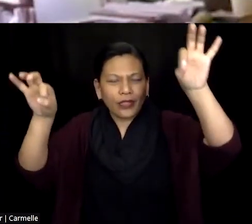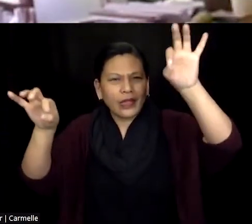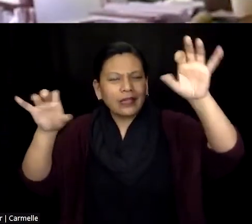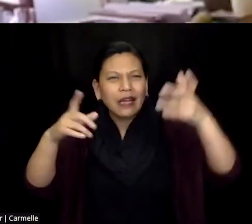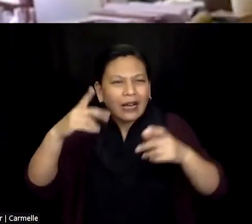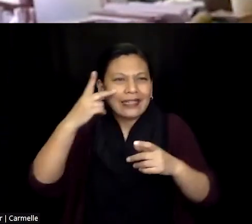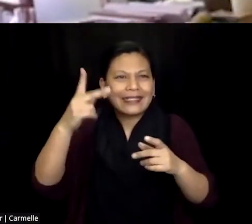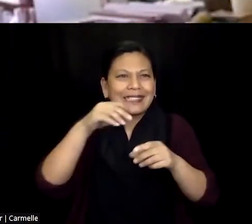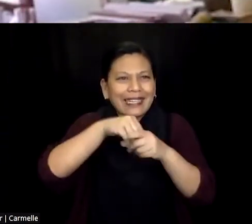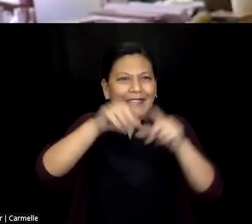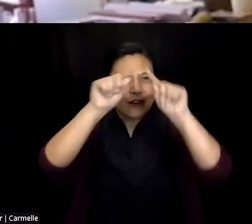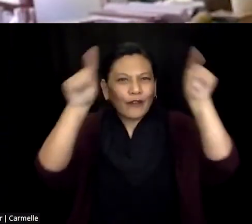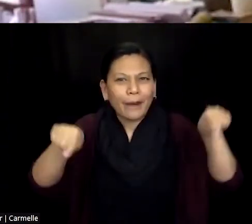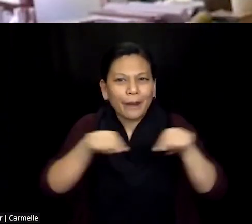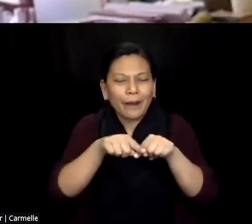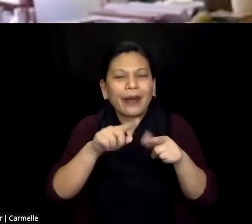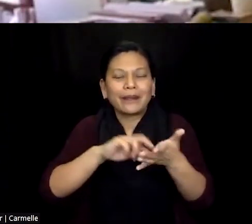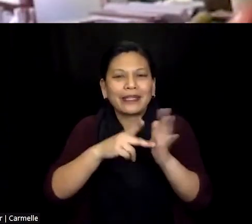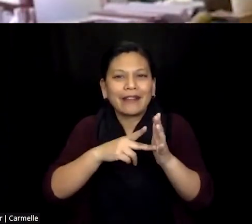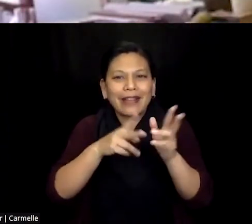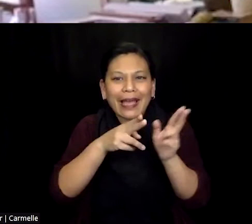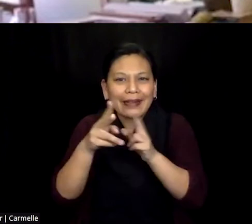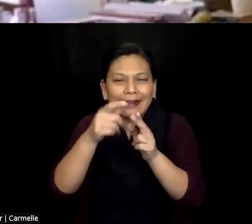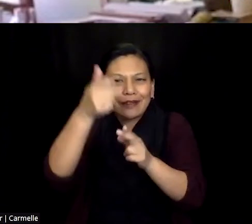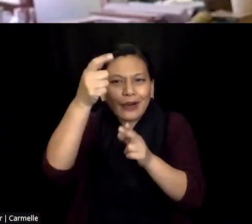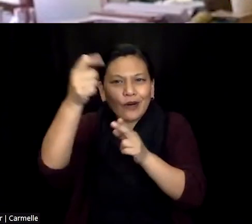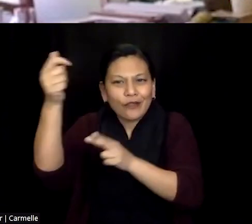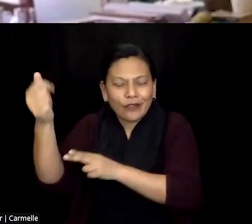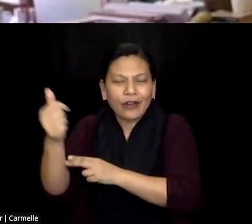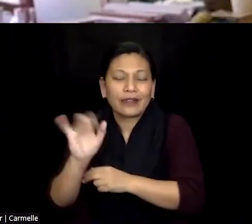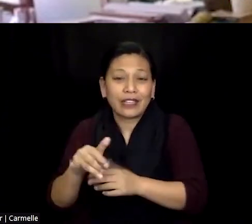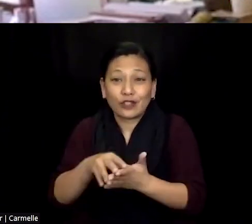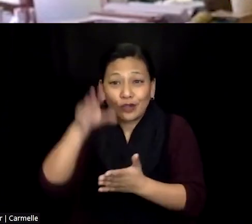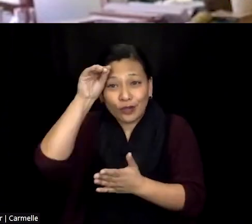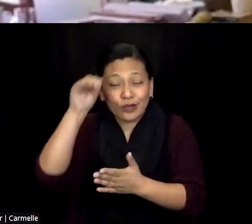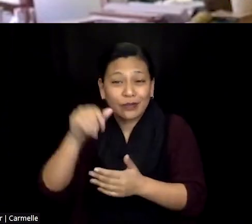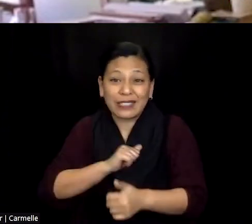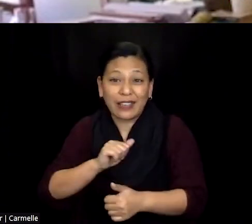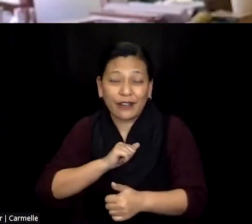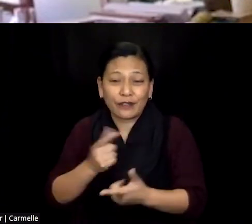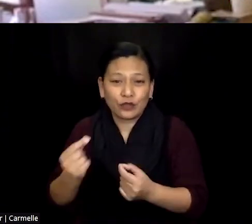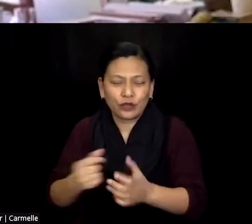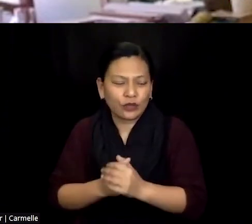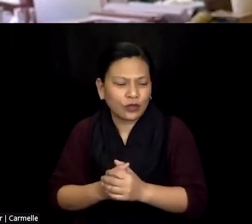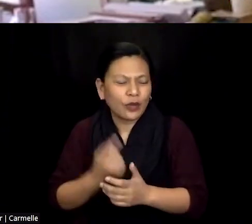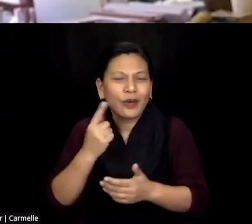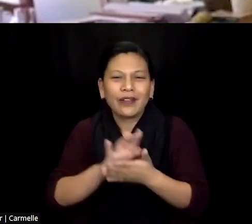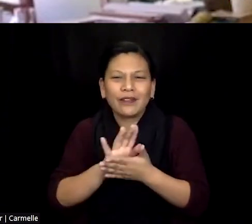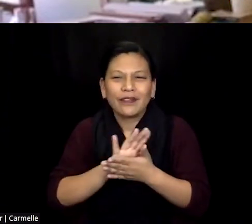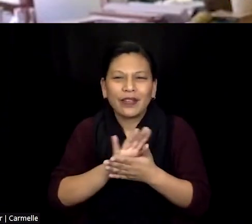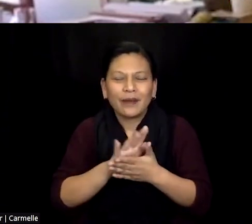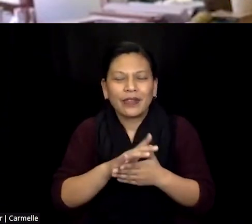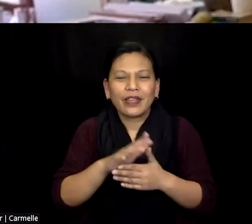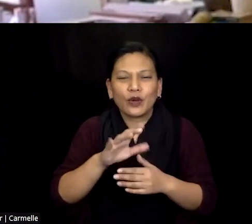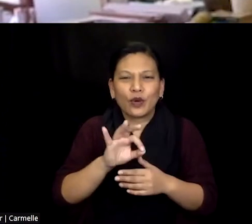It's all brutal. It's all terrible. There's a good quote from one of the lead animators on Who Framed Roger